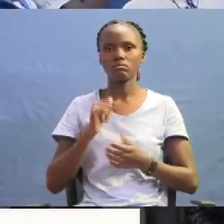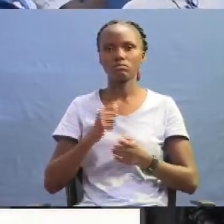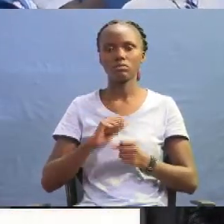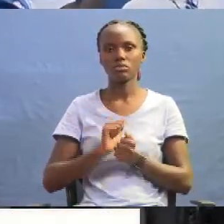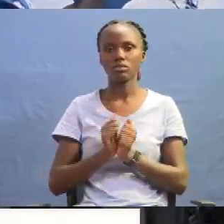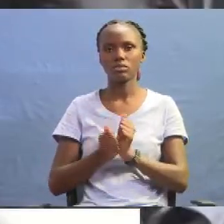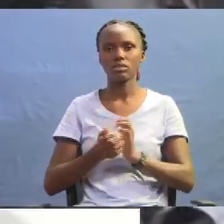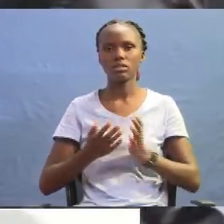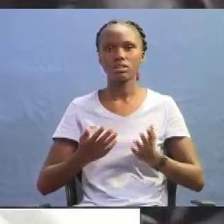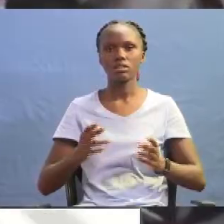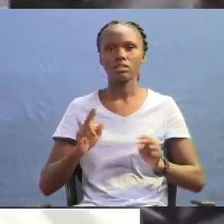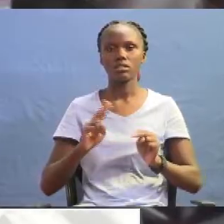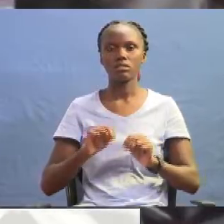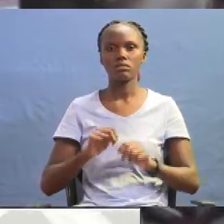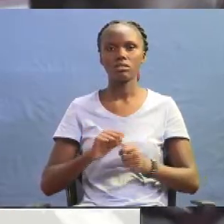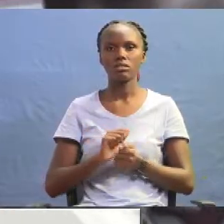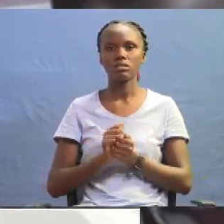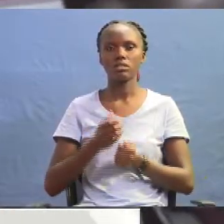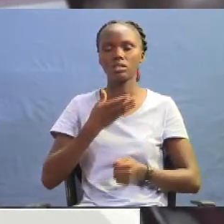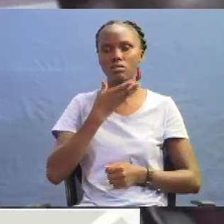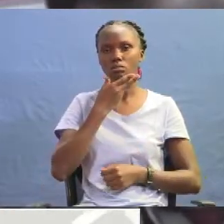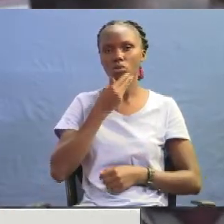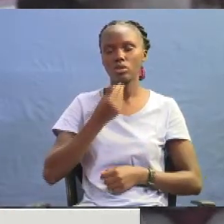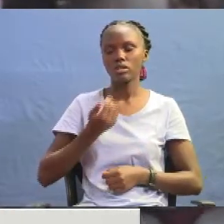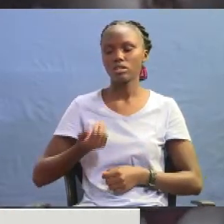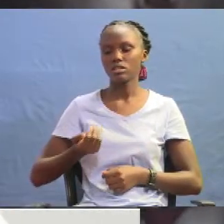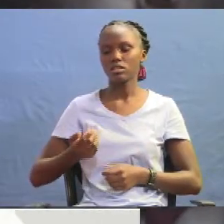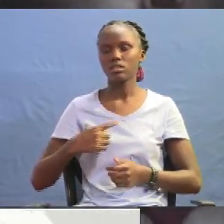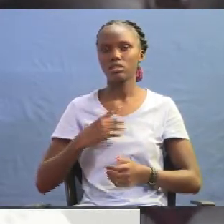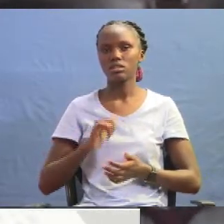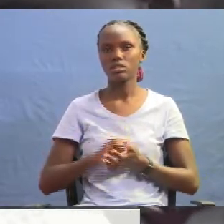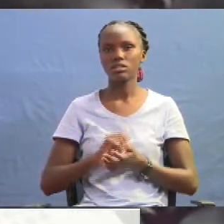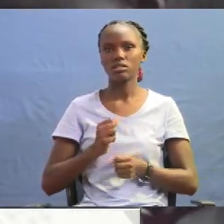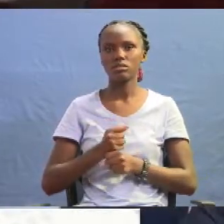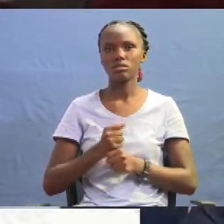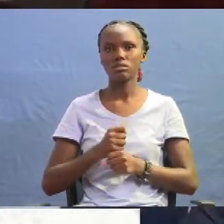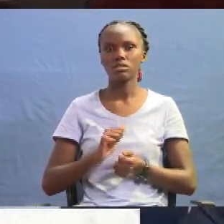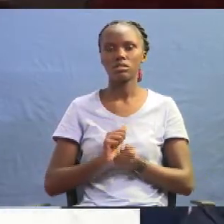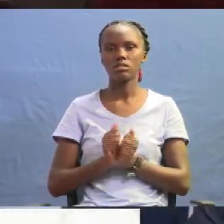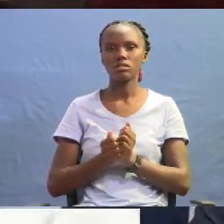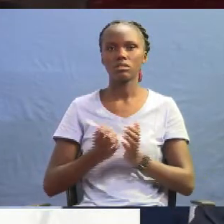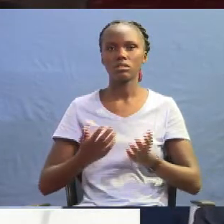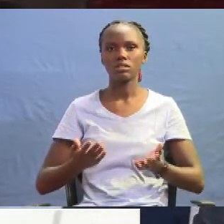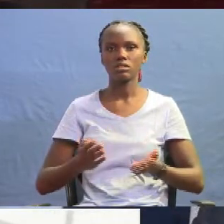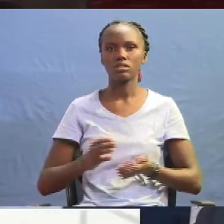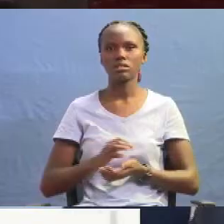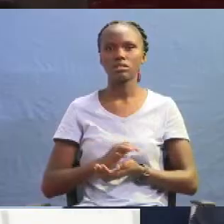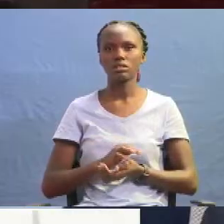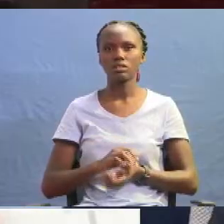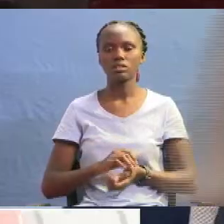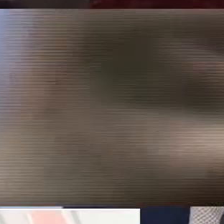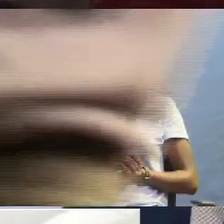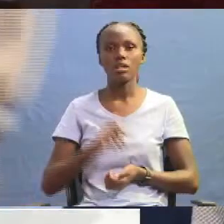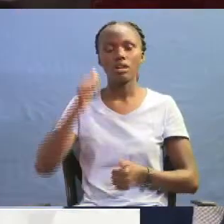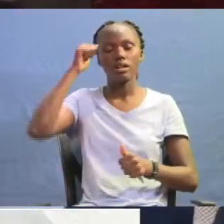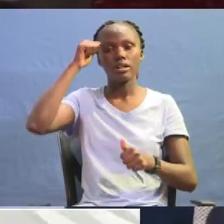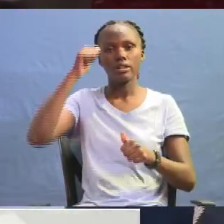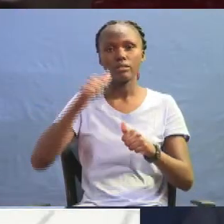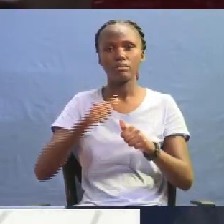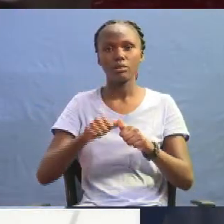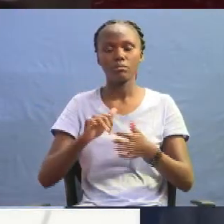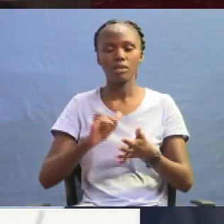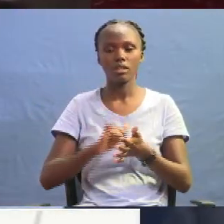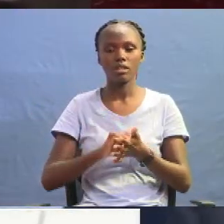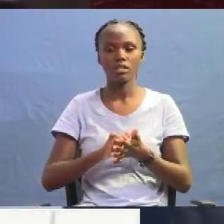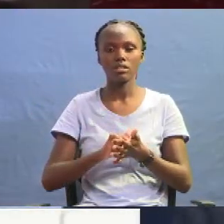affirmative action discriminates against boy child, giving preference to the girl child. Remember, the girls go